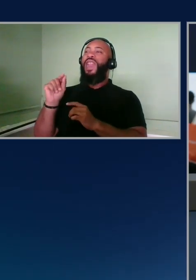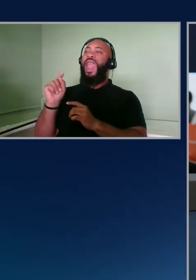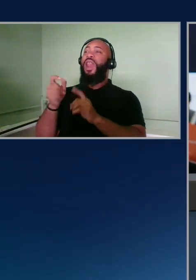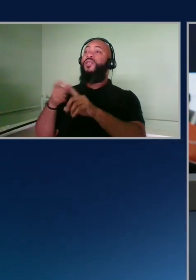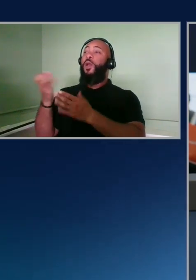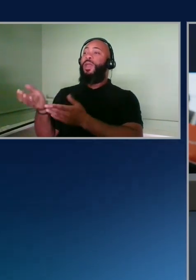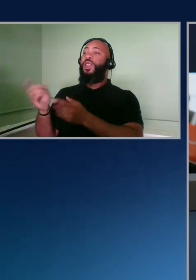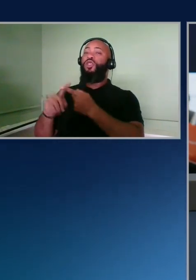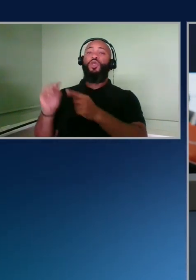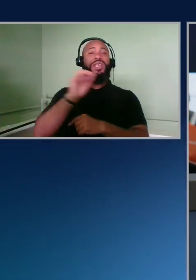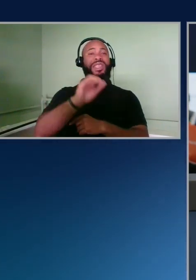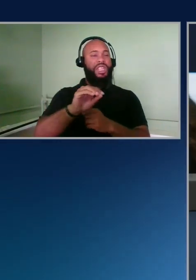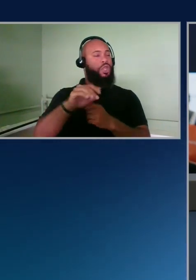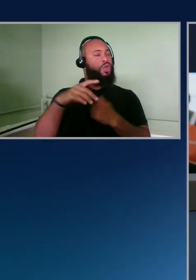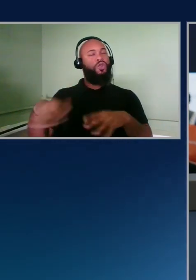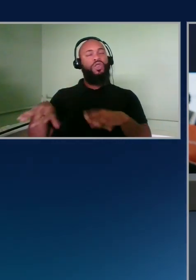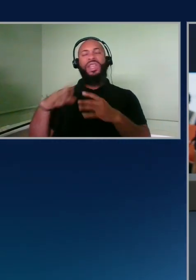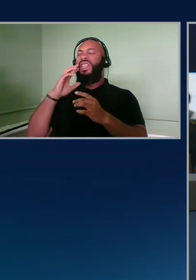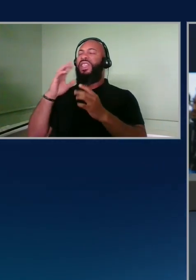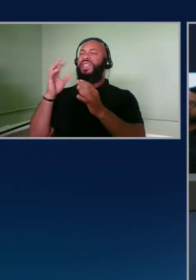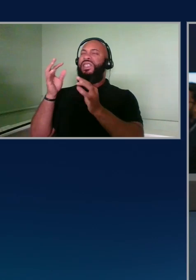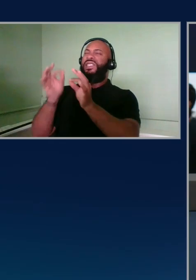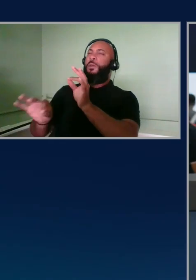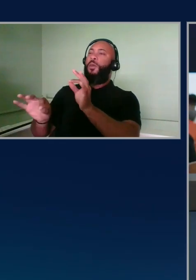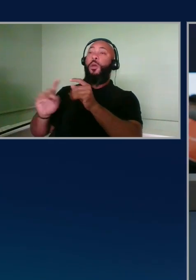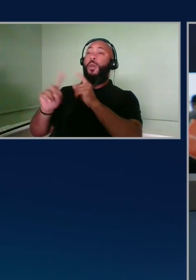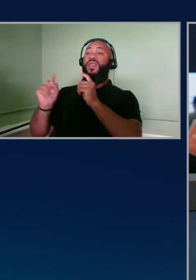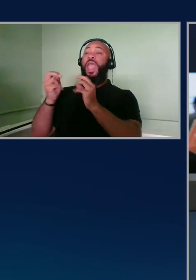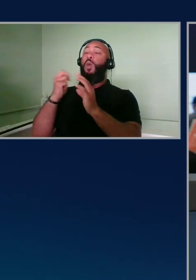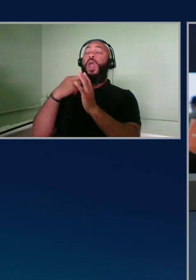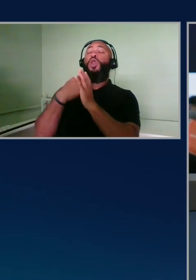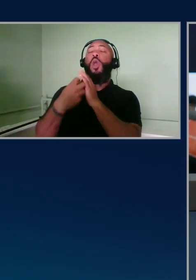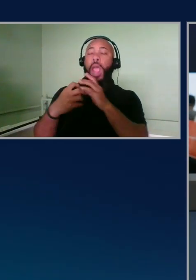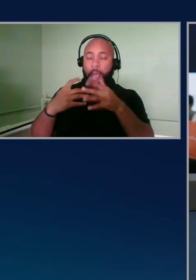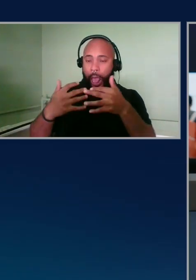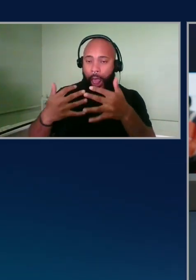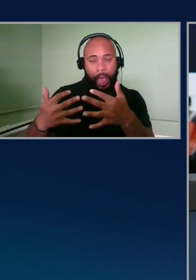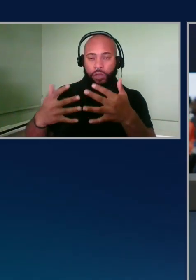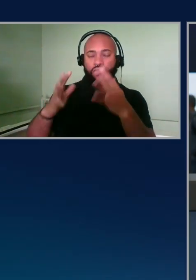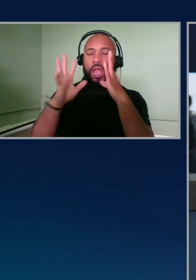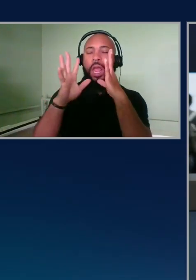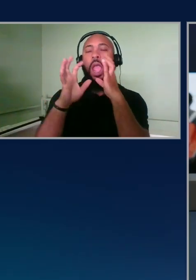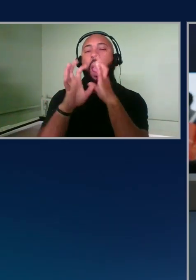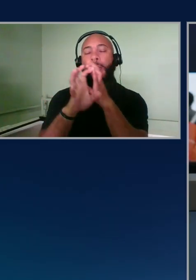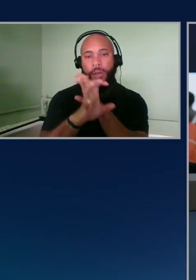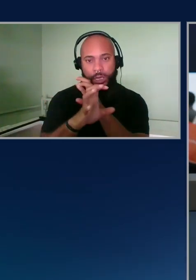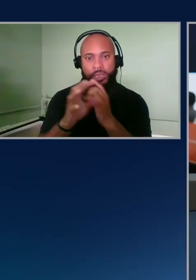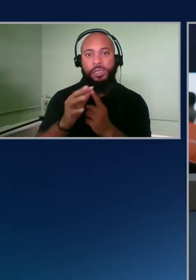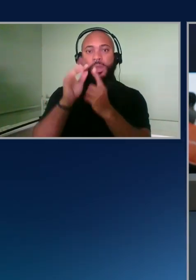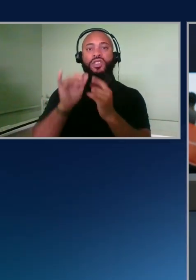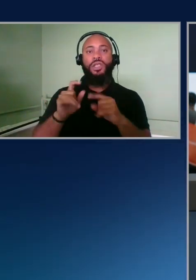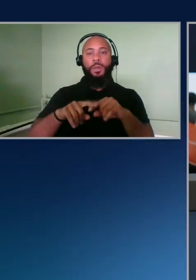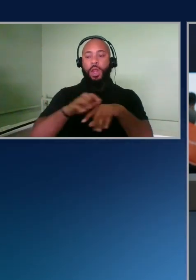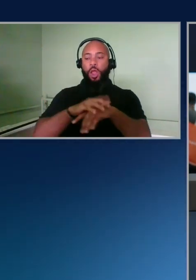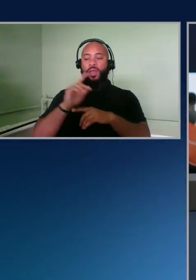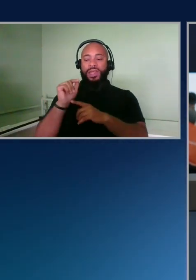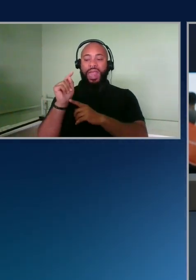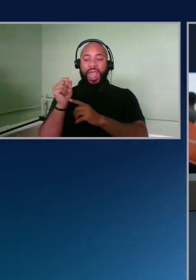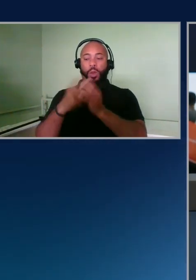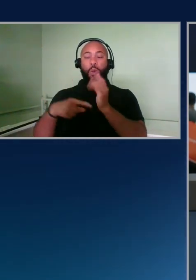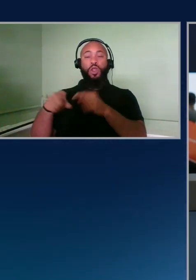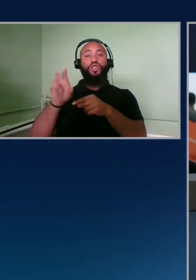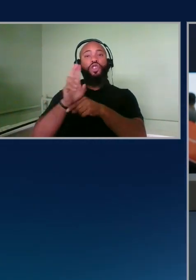it, it's incredibly complex, especially depending on what data you're moving, right? And the motion of the data is actually not the value.